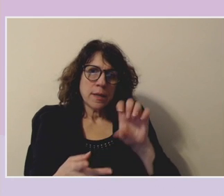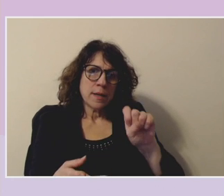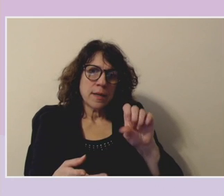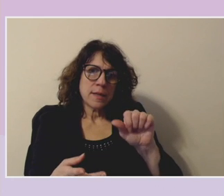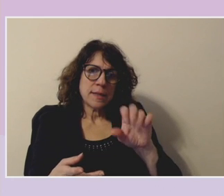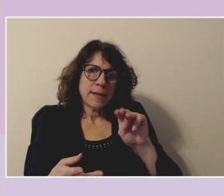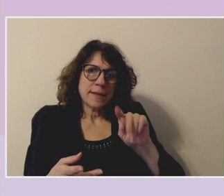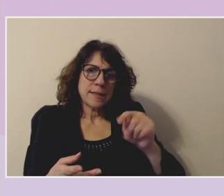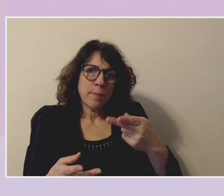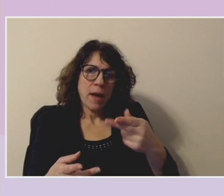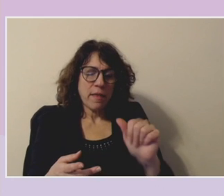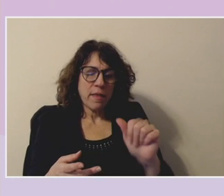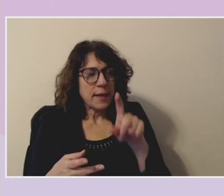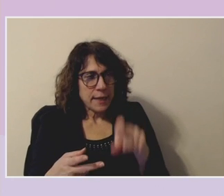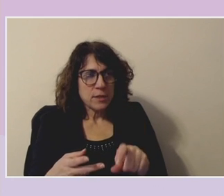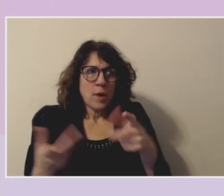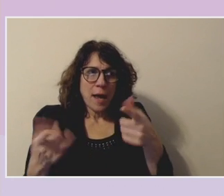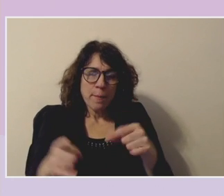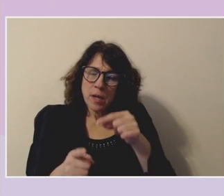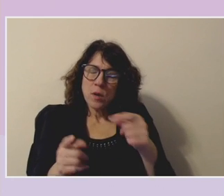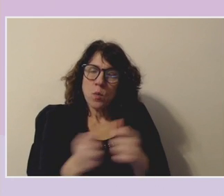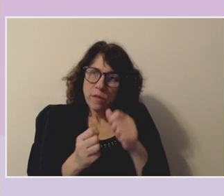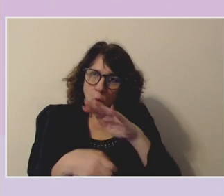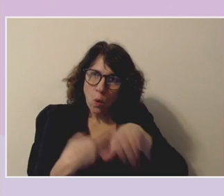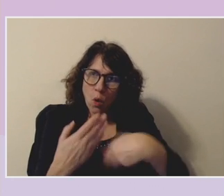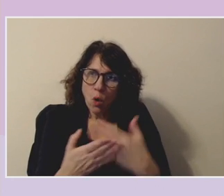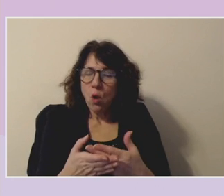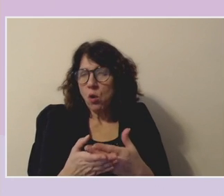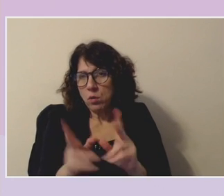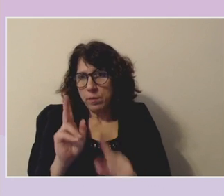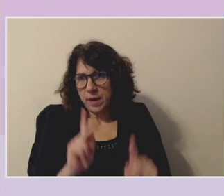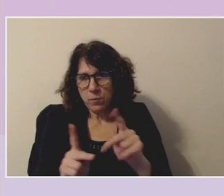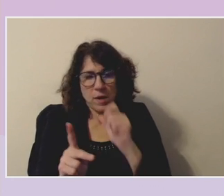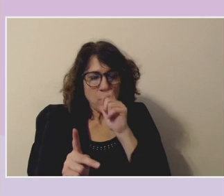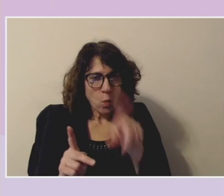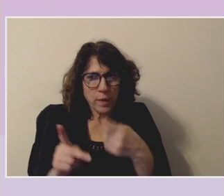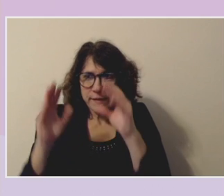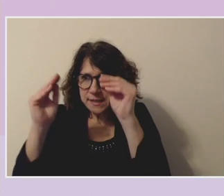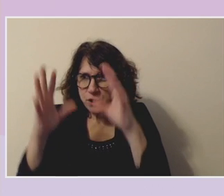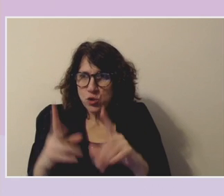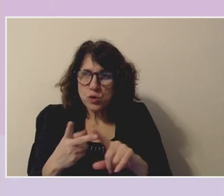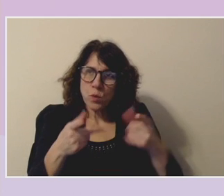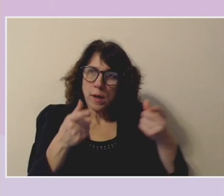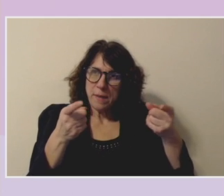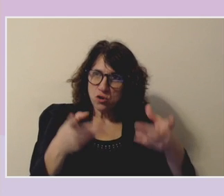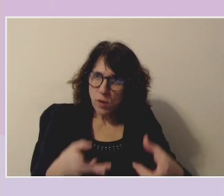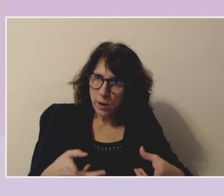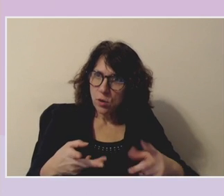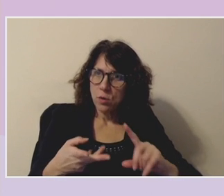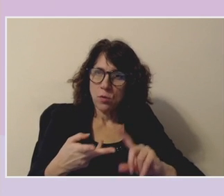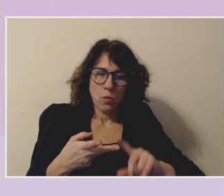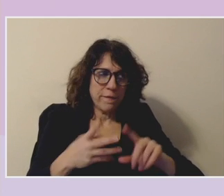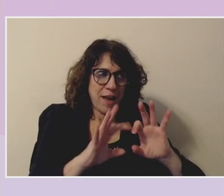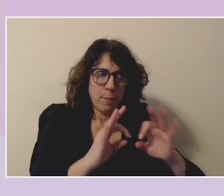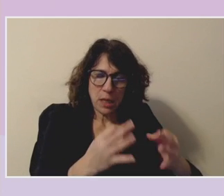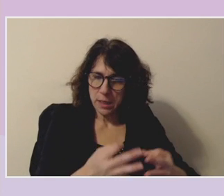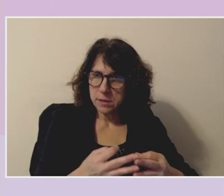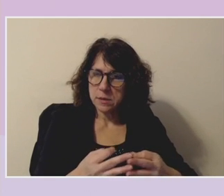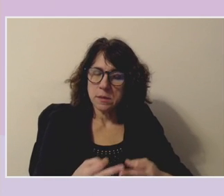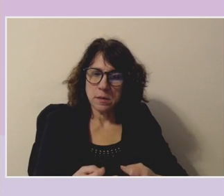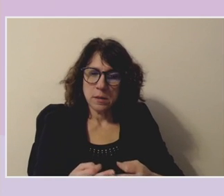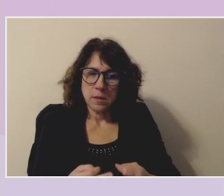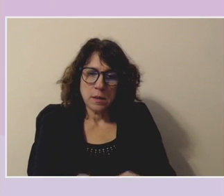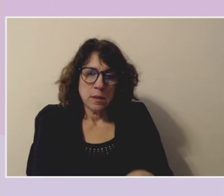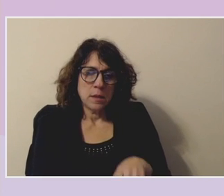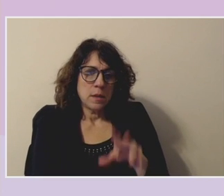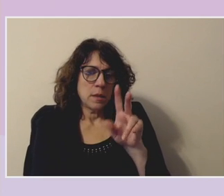all personnel, right? Not just with the educators, not just with the administrator, not just with the families. And Kima really